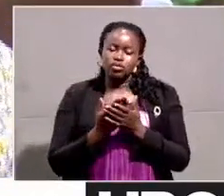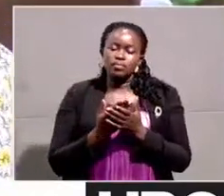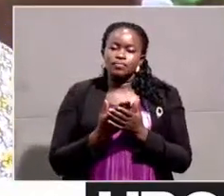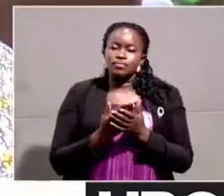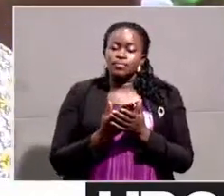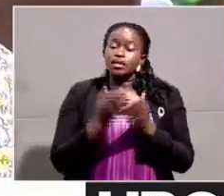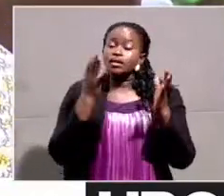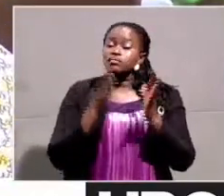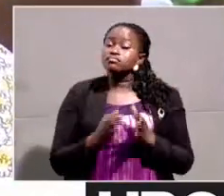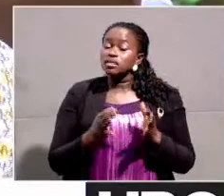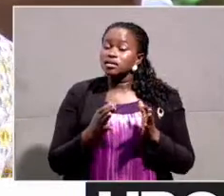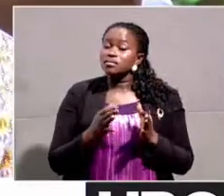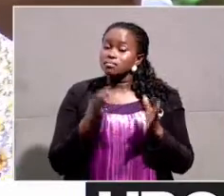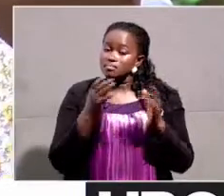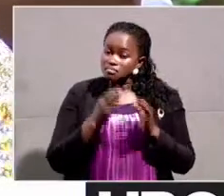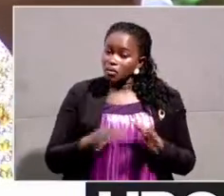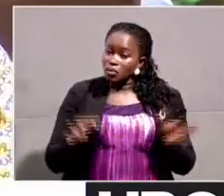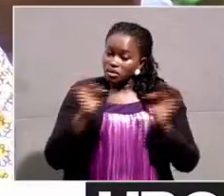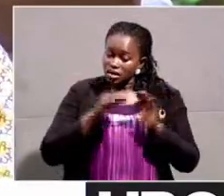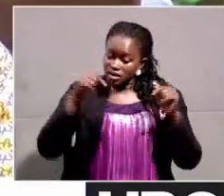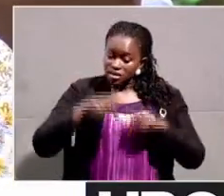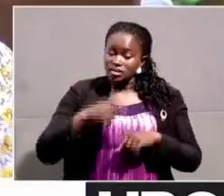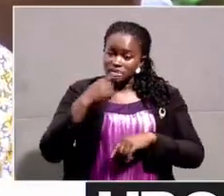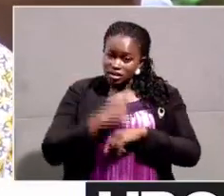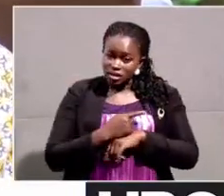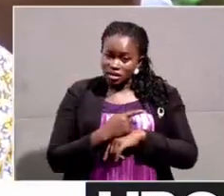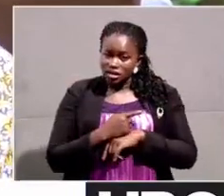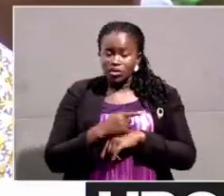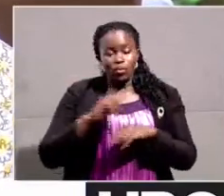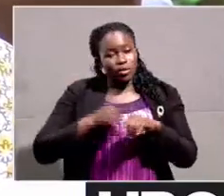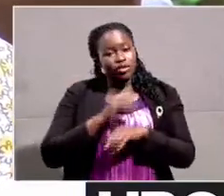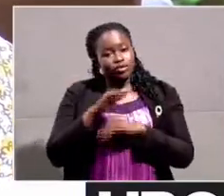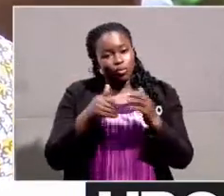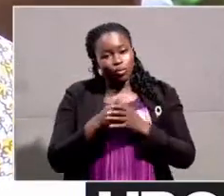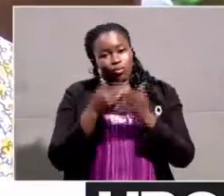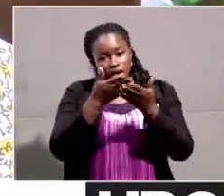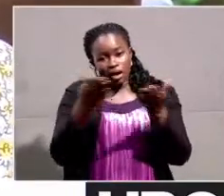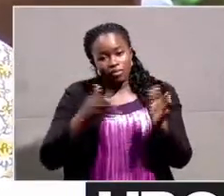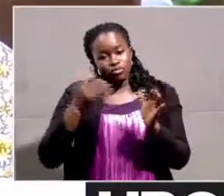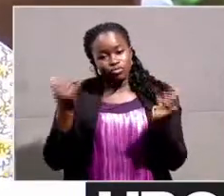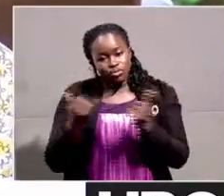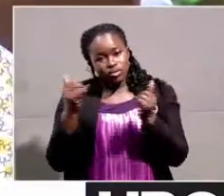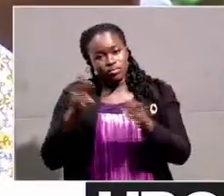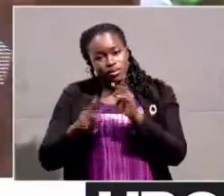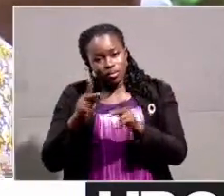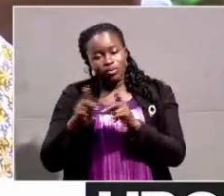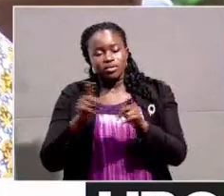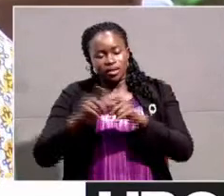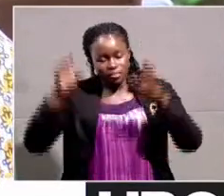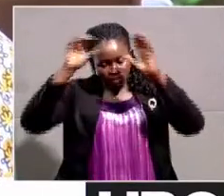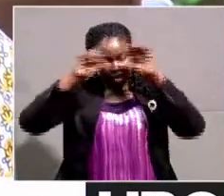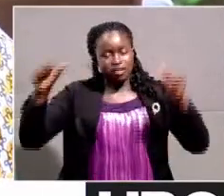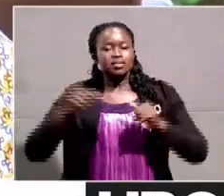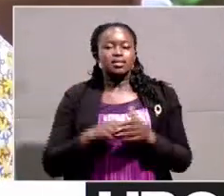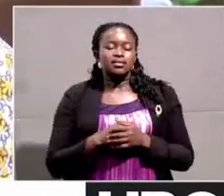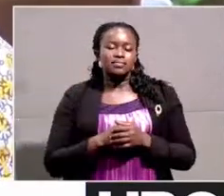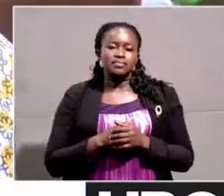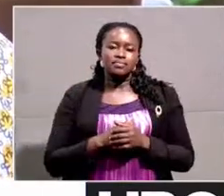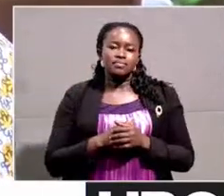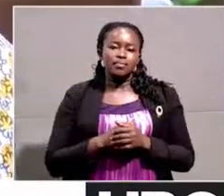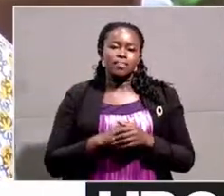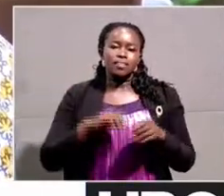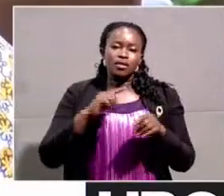day, attended by all of you journalists and the pressmen, with the two of